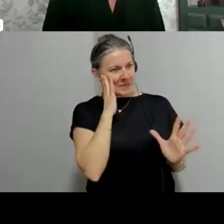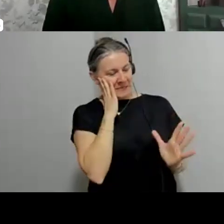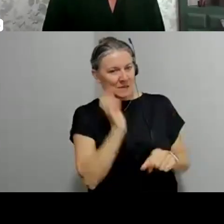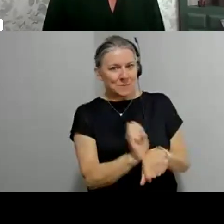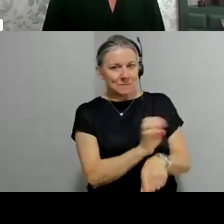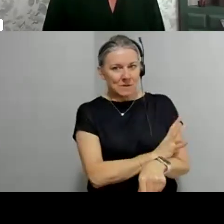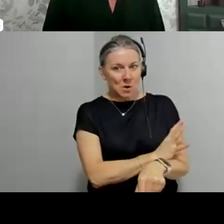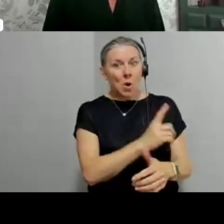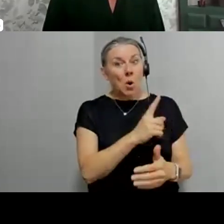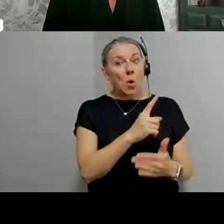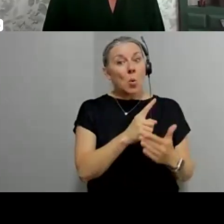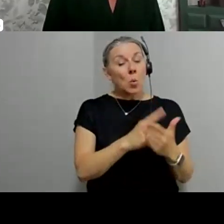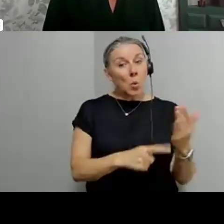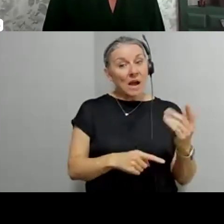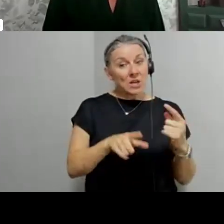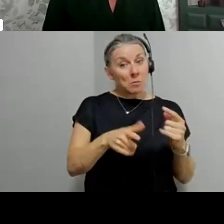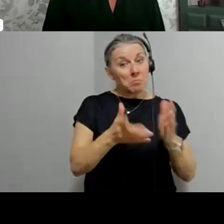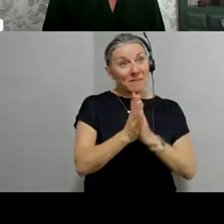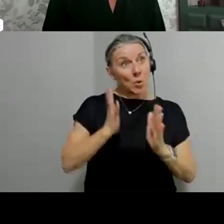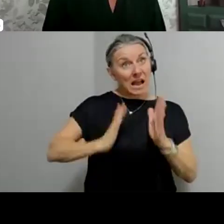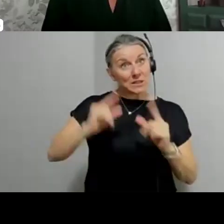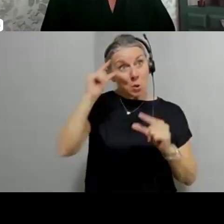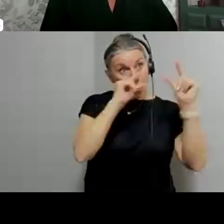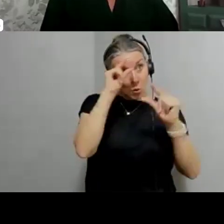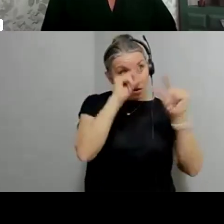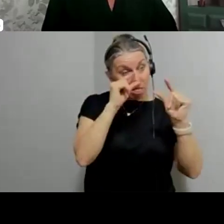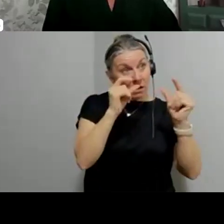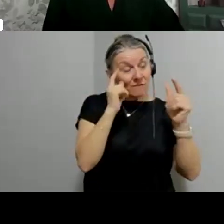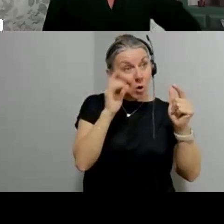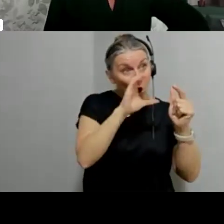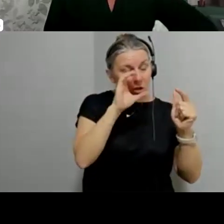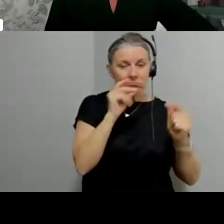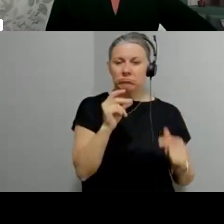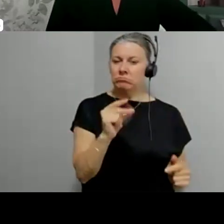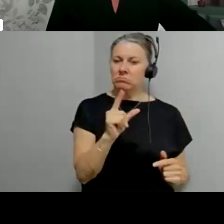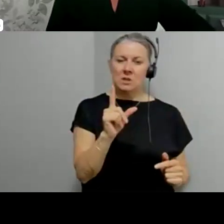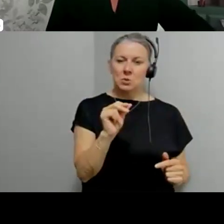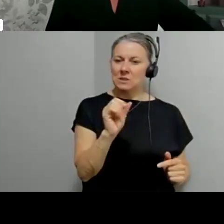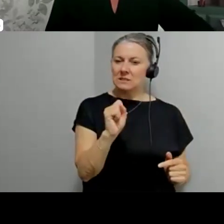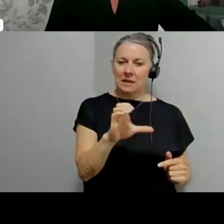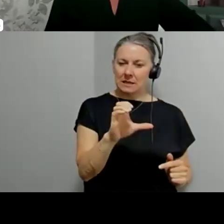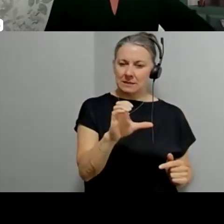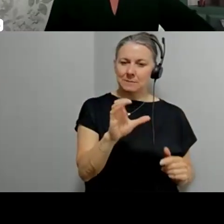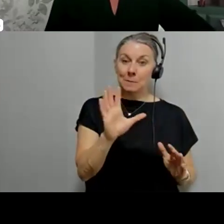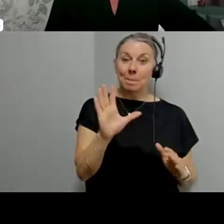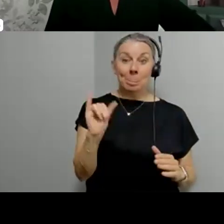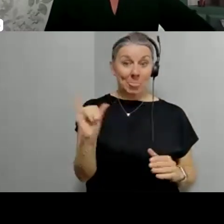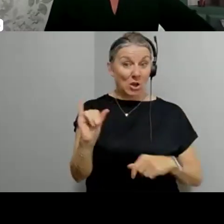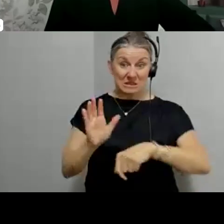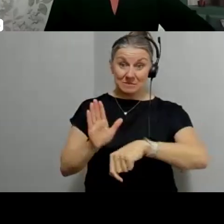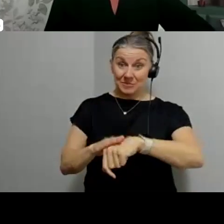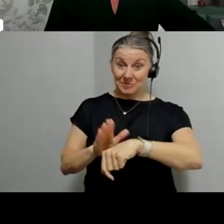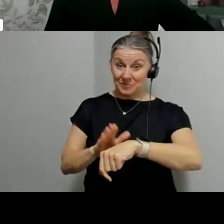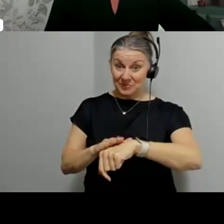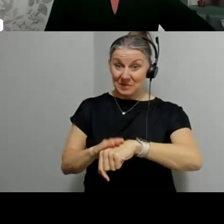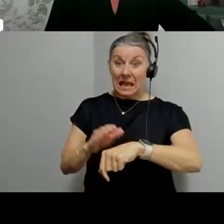ask Google for will come up in 20 seconds, And also just a little advisory here. I Googled the beginnings of Age Friendly,